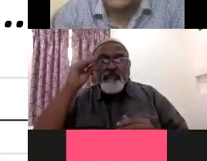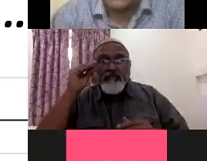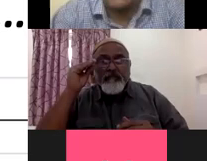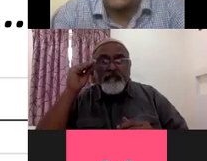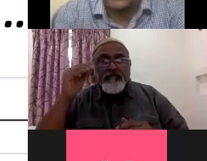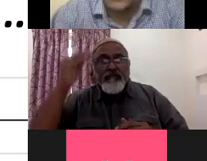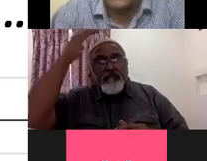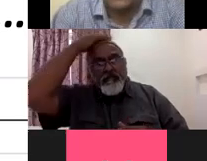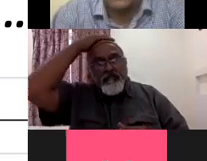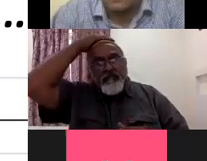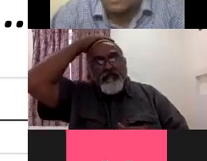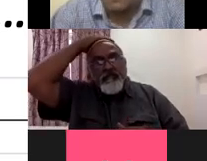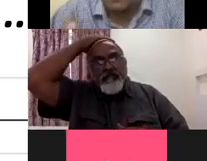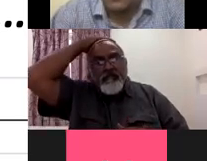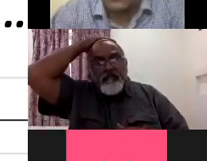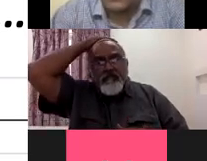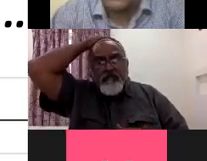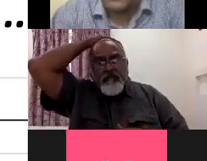weak eyesight, go to an eye store,